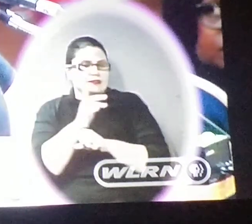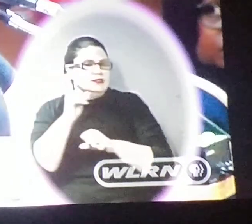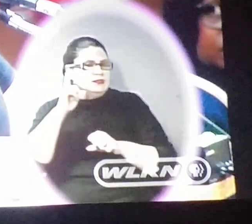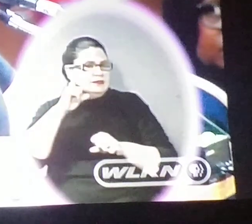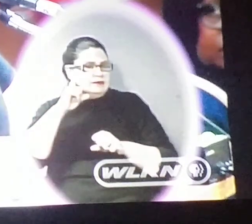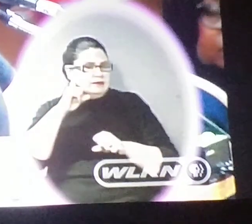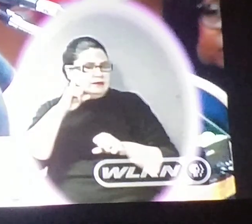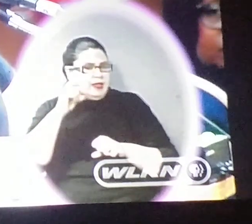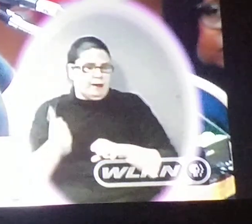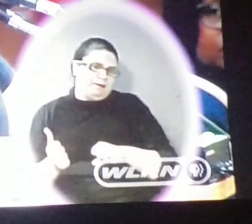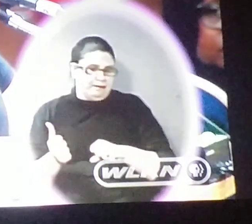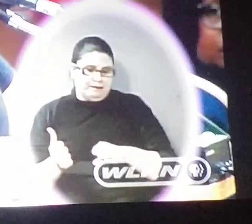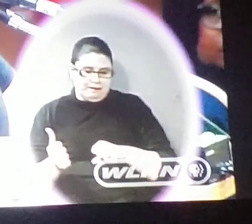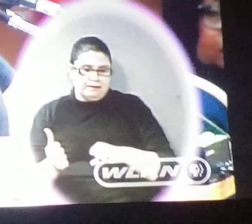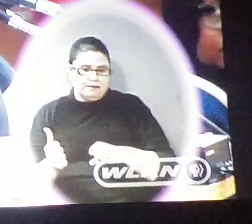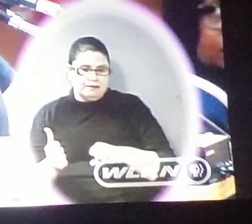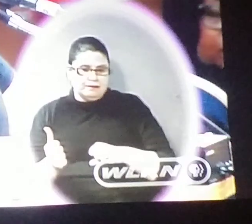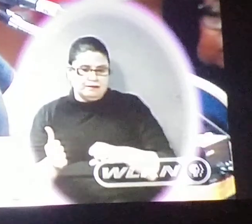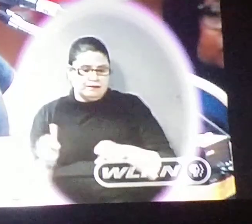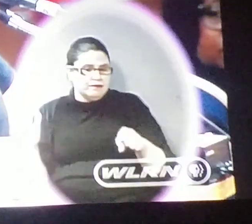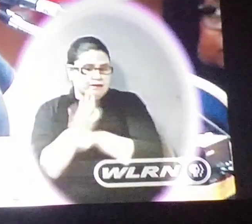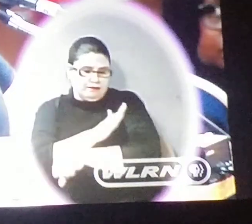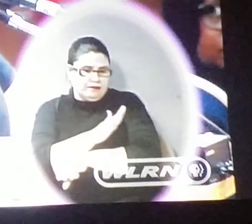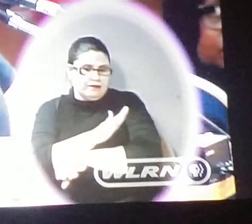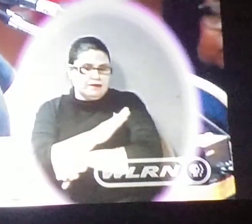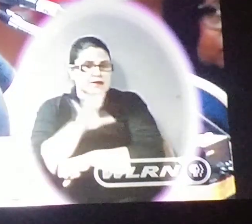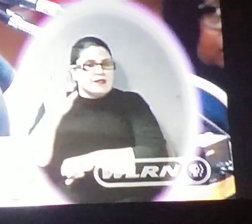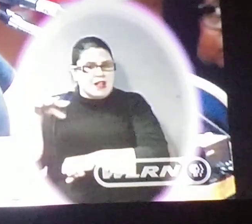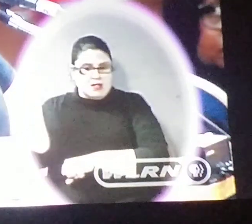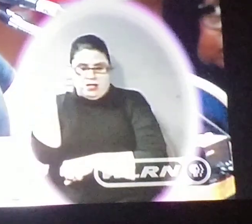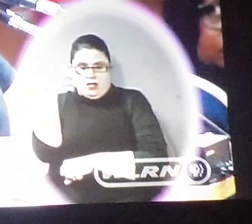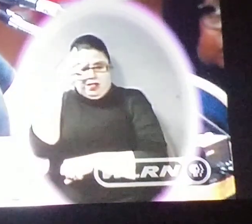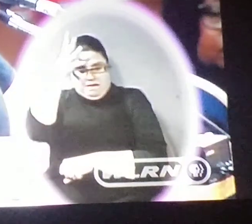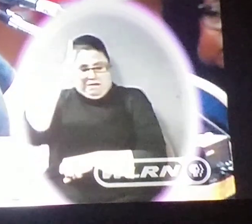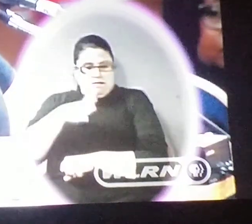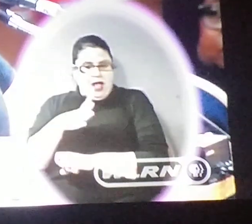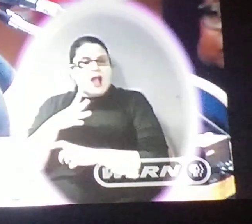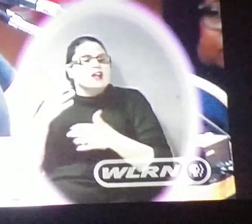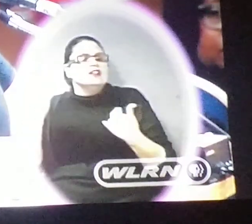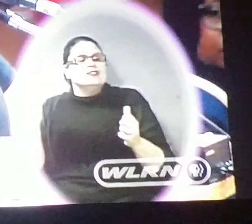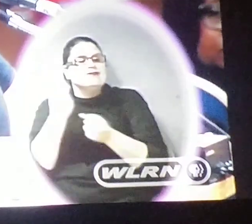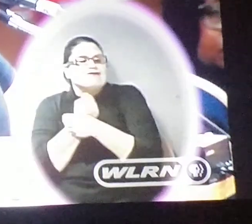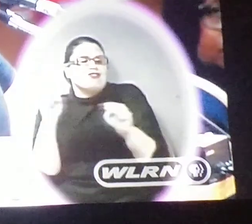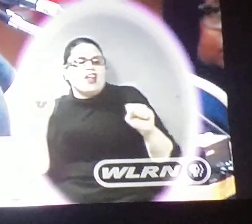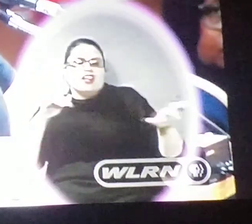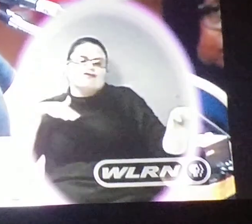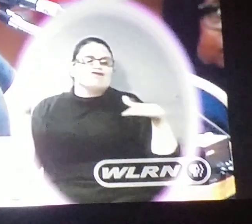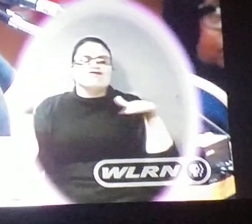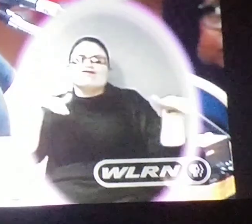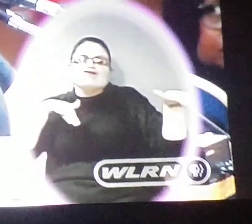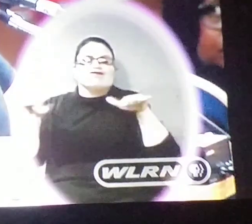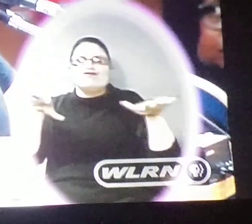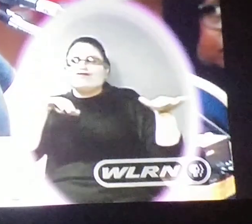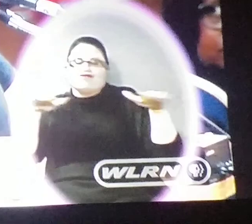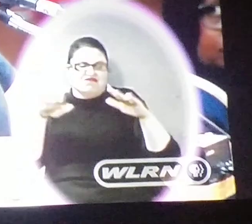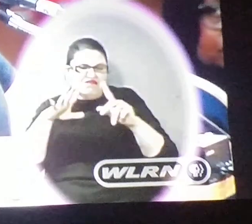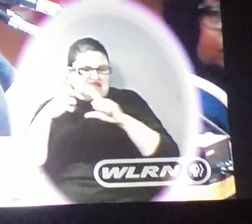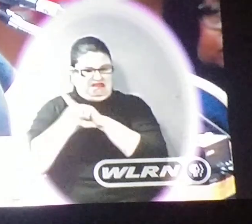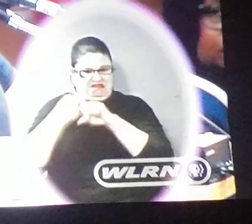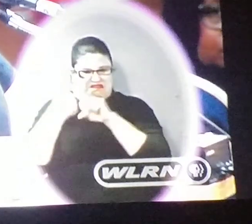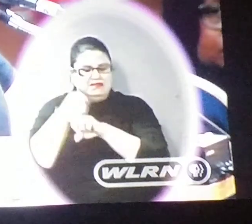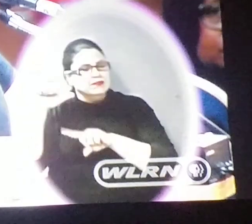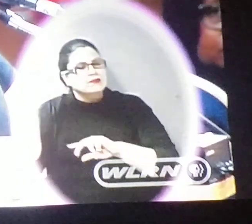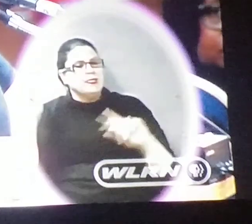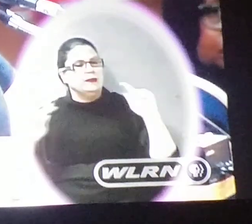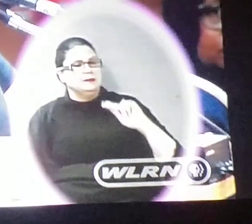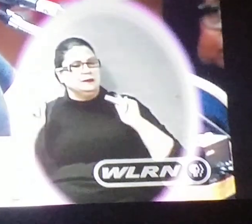one ear. The crazed individual who did this to her is freely roaming the streets, preying on his next victims, who may